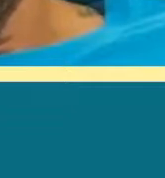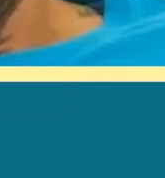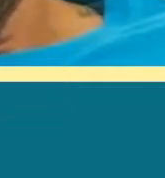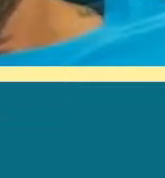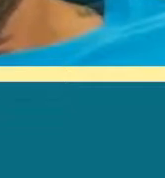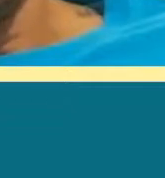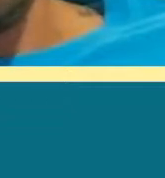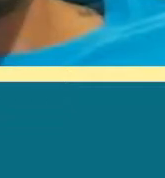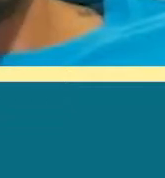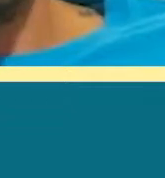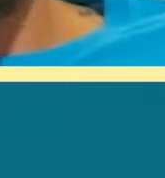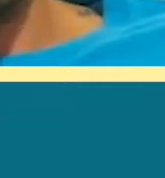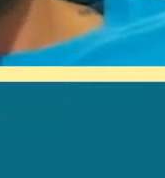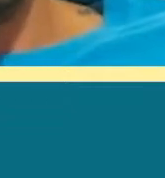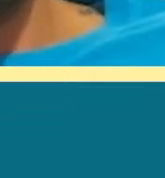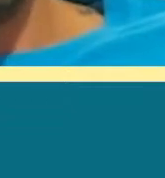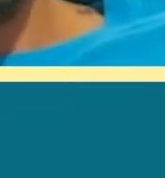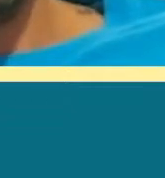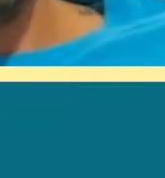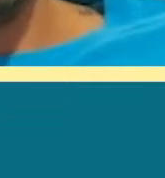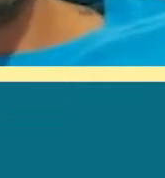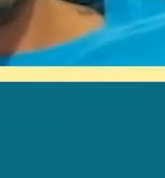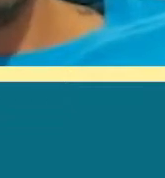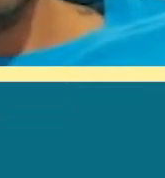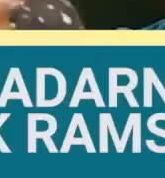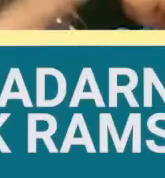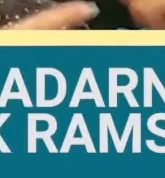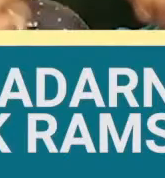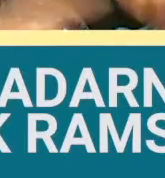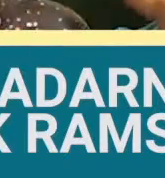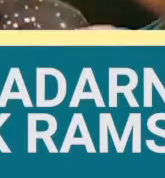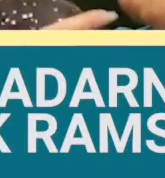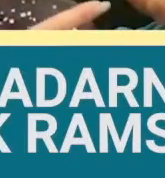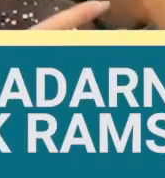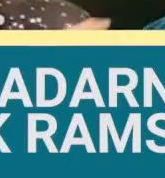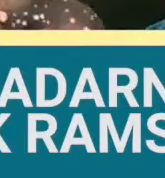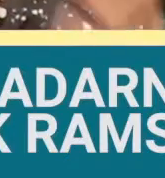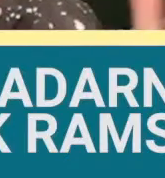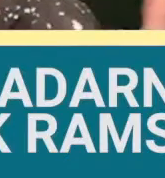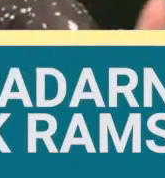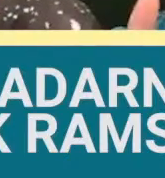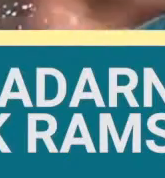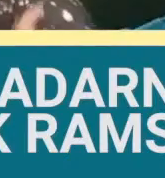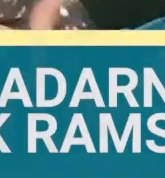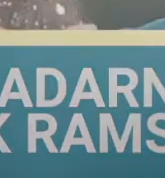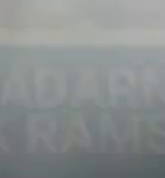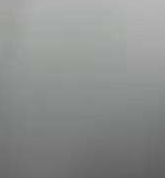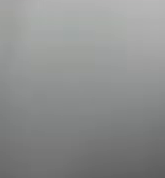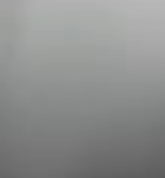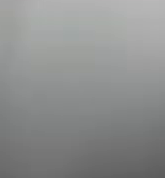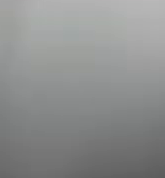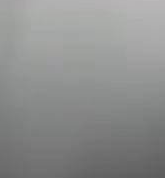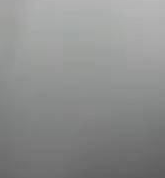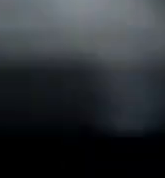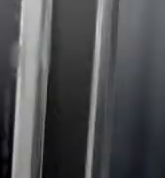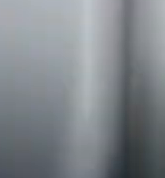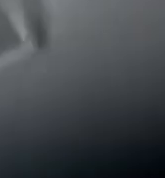of each other, the trauma response. Can you chill? Of course, this is a lucky me. I'm.